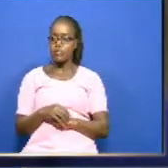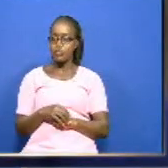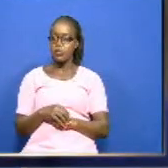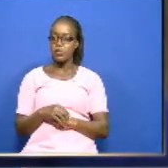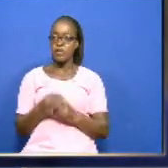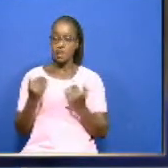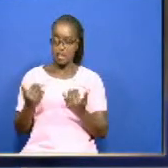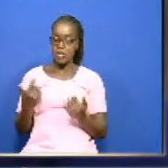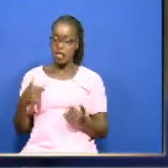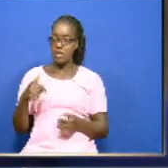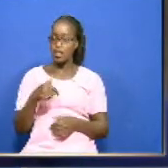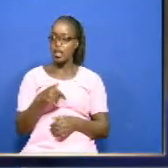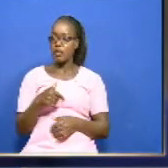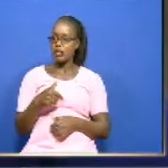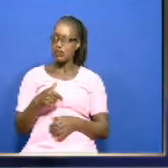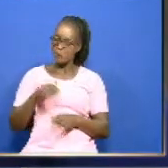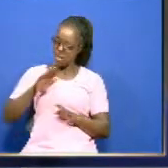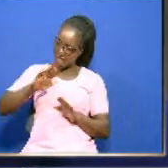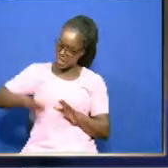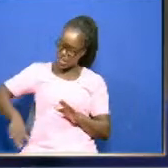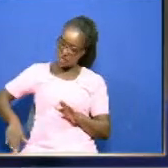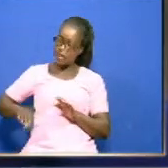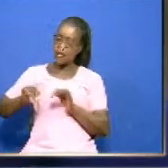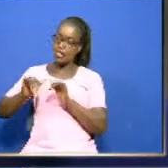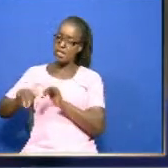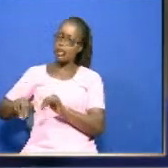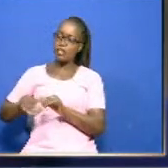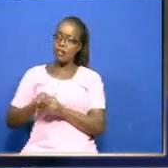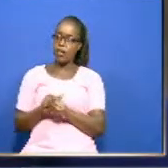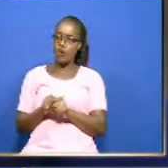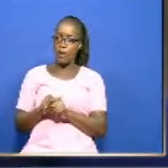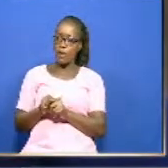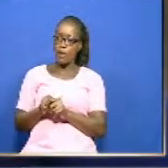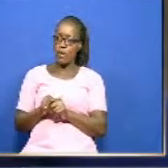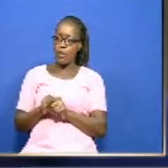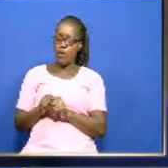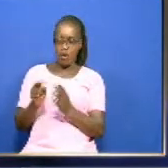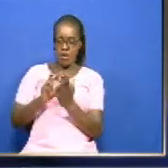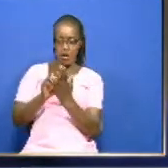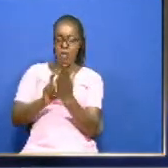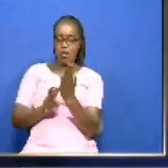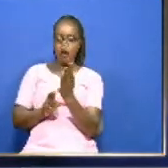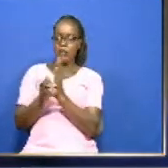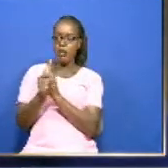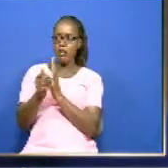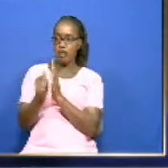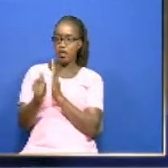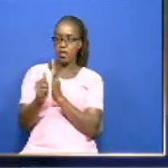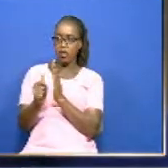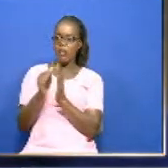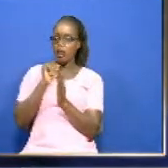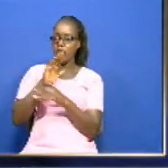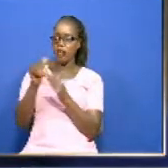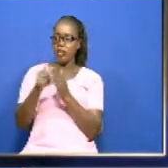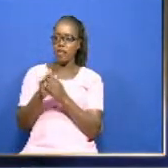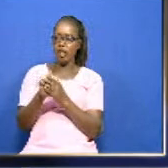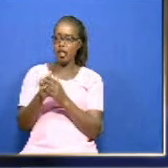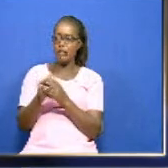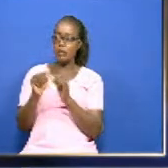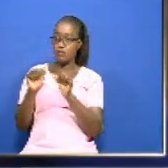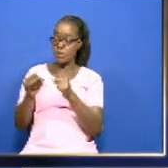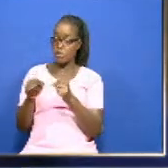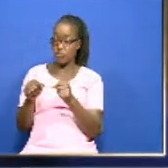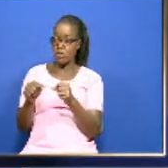Watoto wetu wameachwa nyuma kwa upande wa kusoma. Si watoto wote. Unaweza ona hata